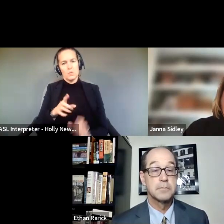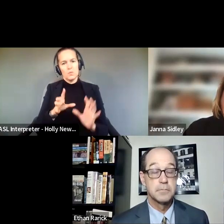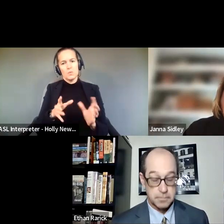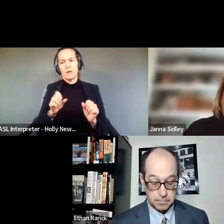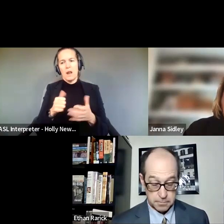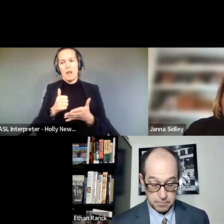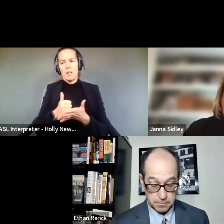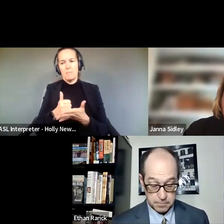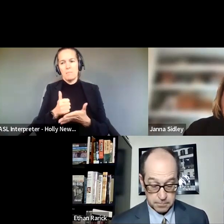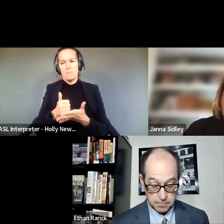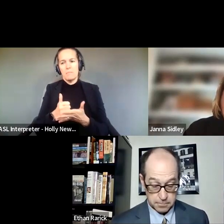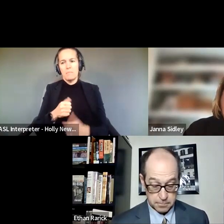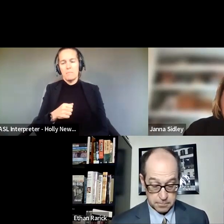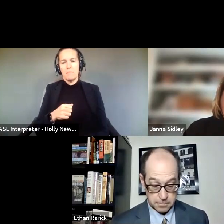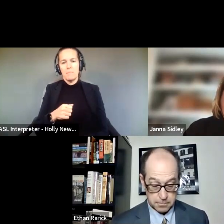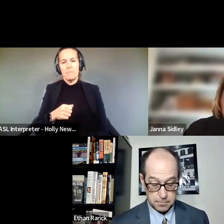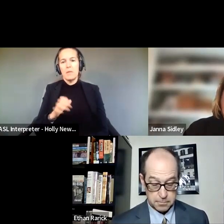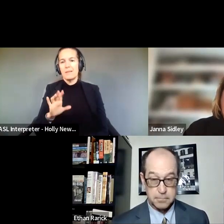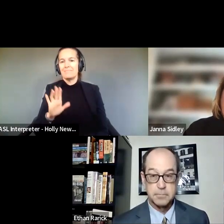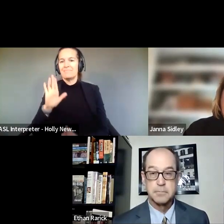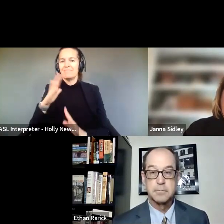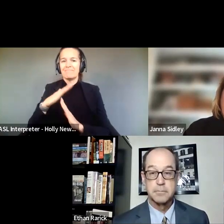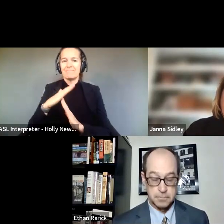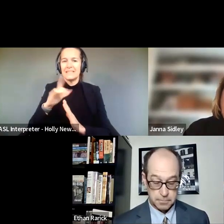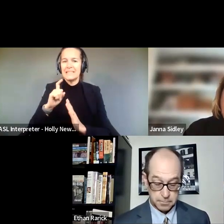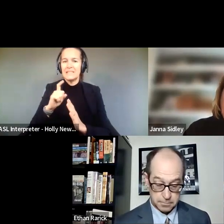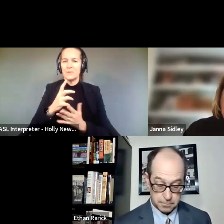disparidad deje de Thank you so existir. much. If you could please wrap up.